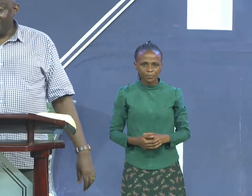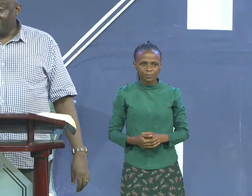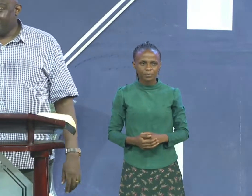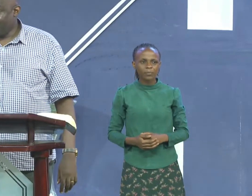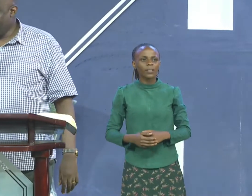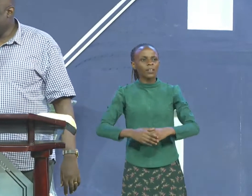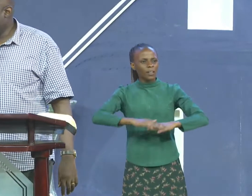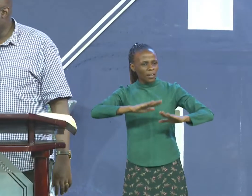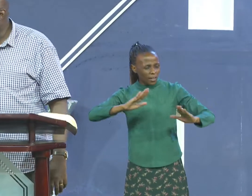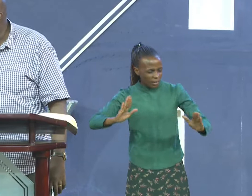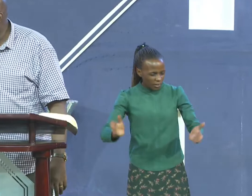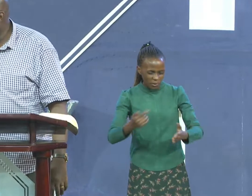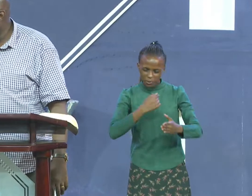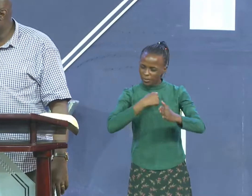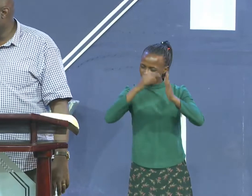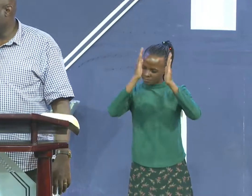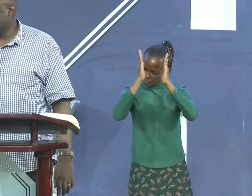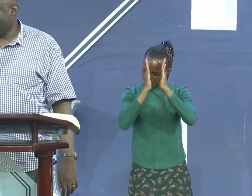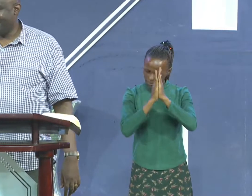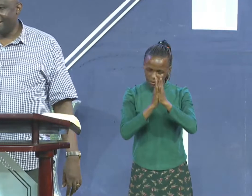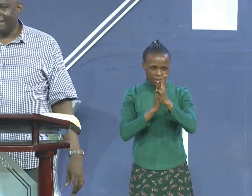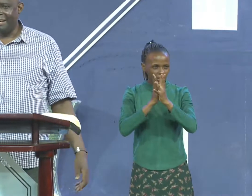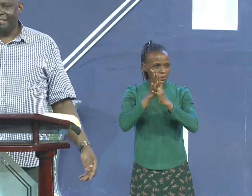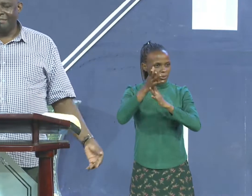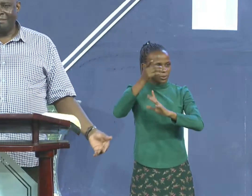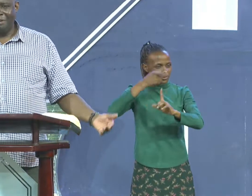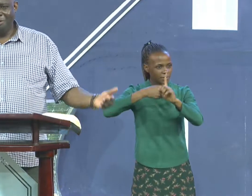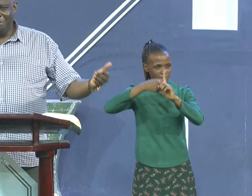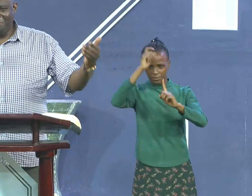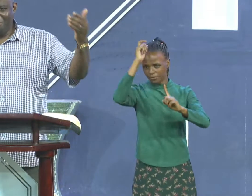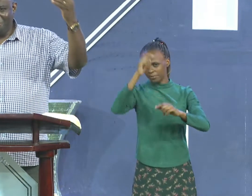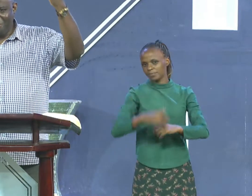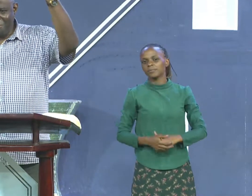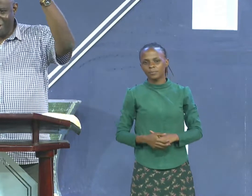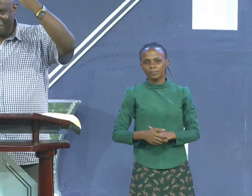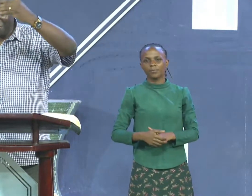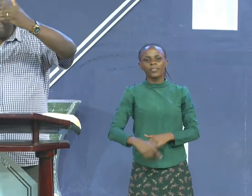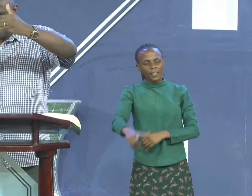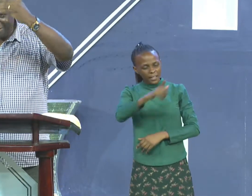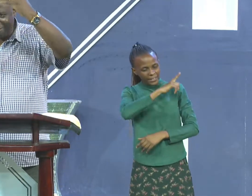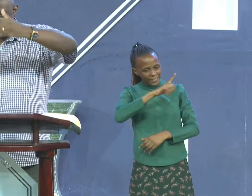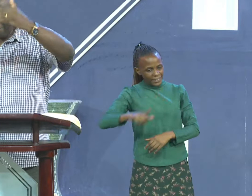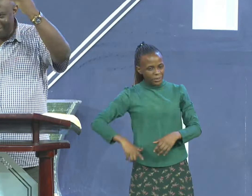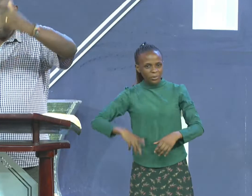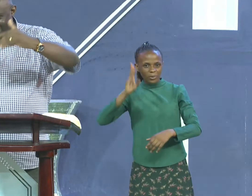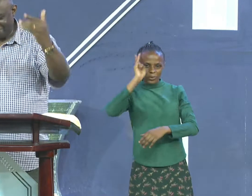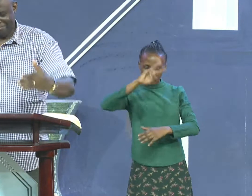And how I pray through this month that the Lord will restore